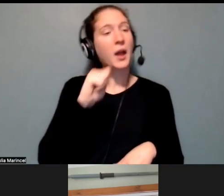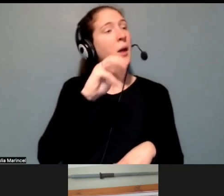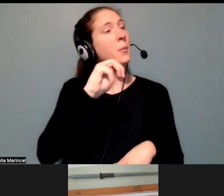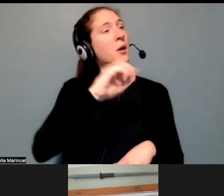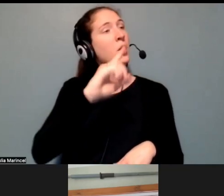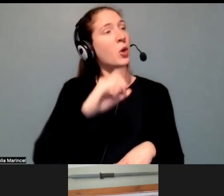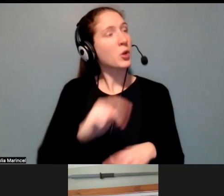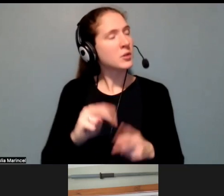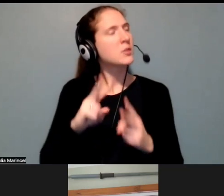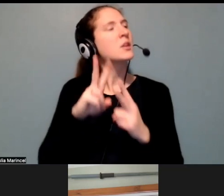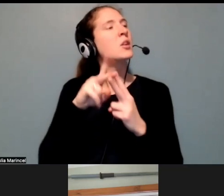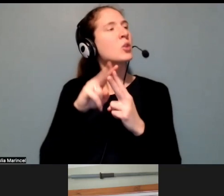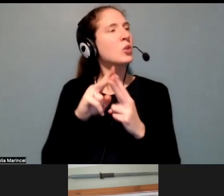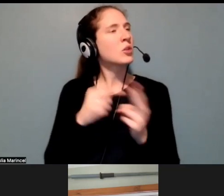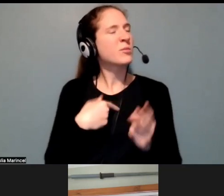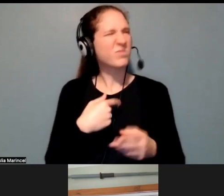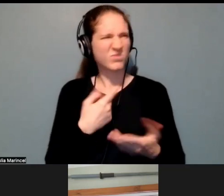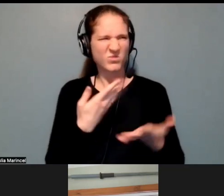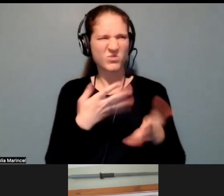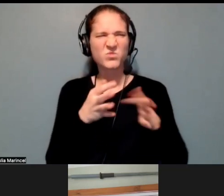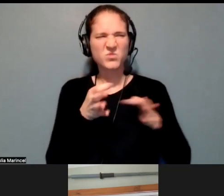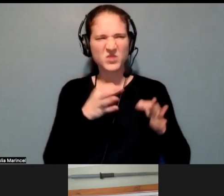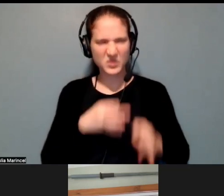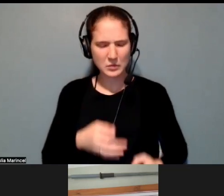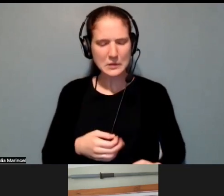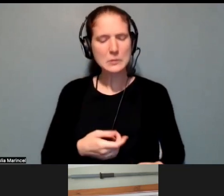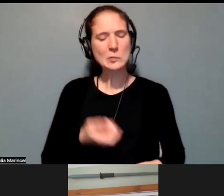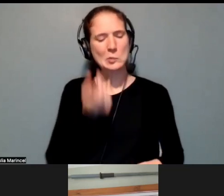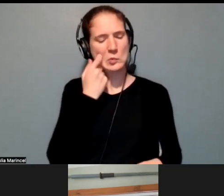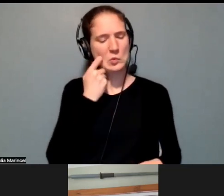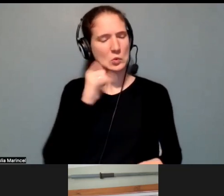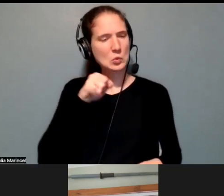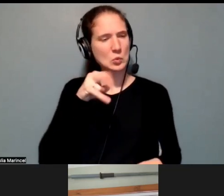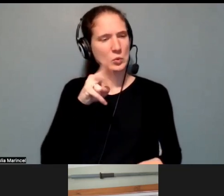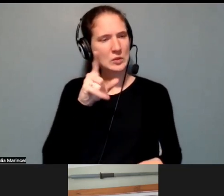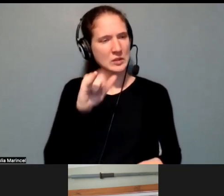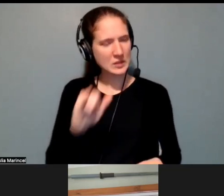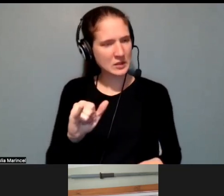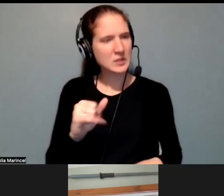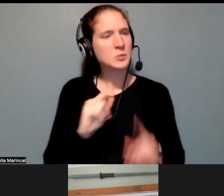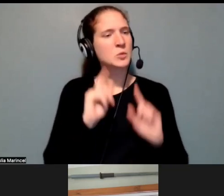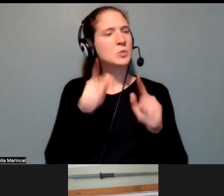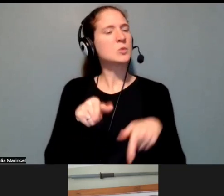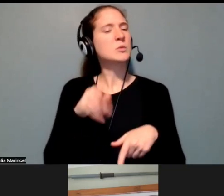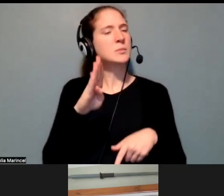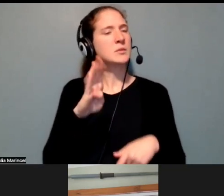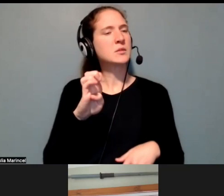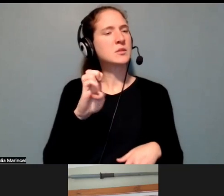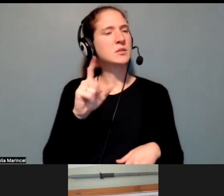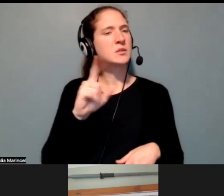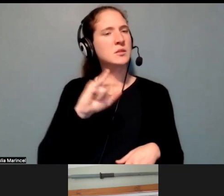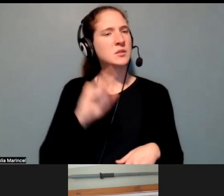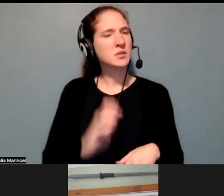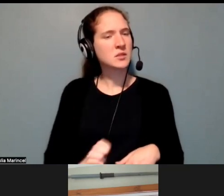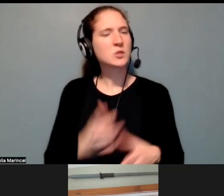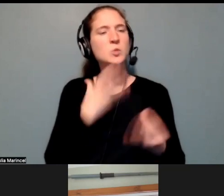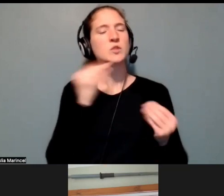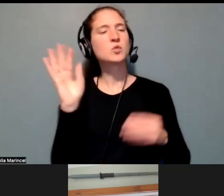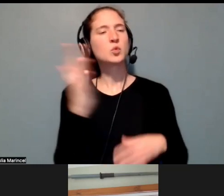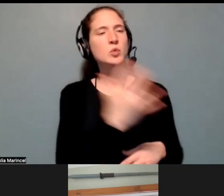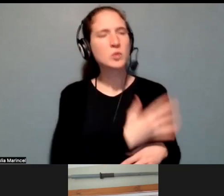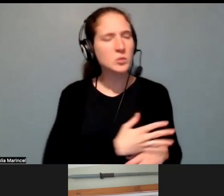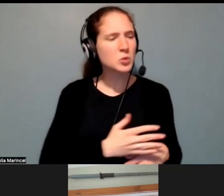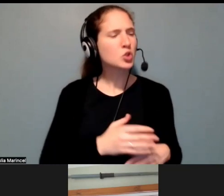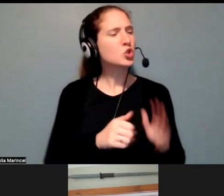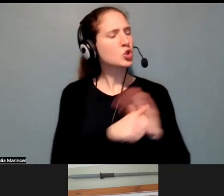was in, like I briefly mentioned, I was in Belize this July, and I was doing a turtle survey in the rainforest, mm, and we